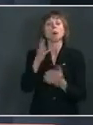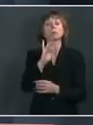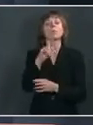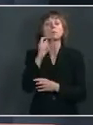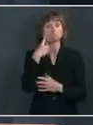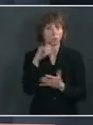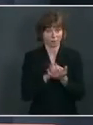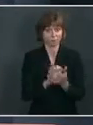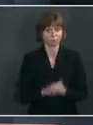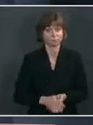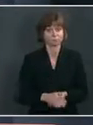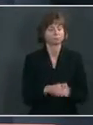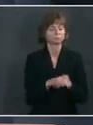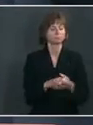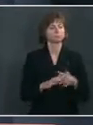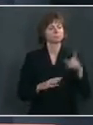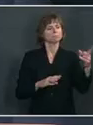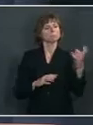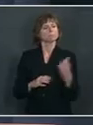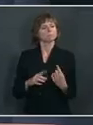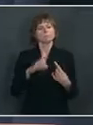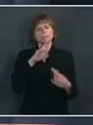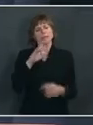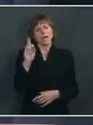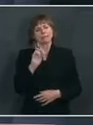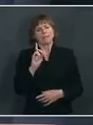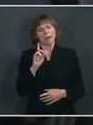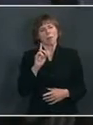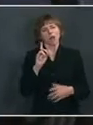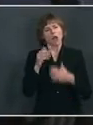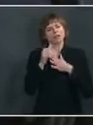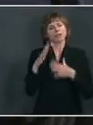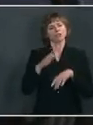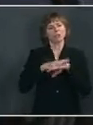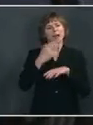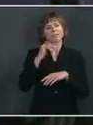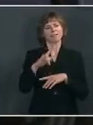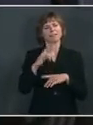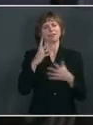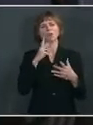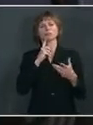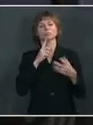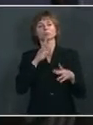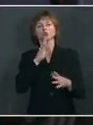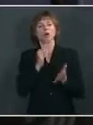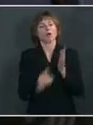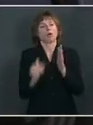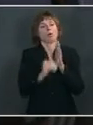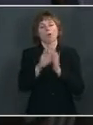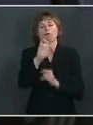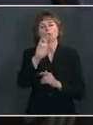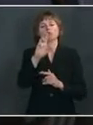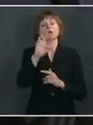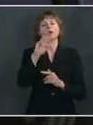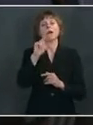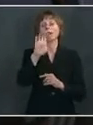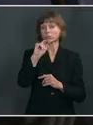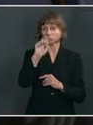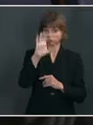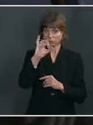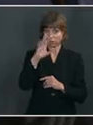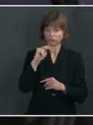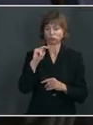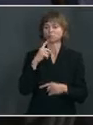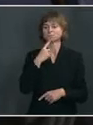Following up on that, Democratic leaders on the Hill appear to already be eyeing reconciliation. We heard Leader Chuck Schumer today saying that they're moving ahead with or